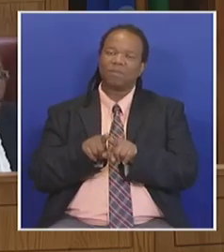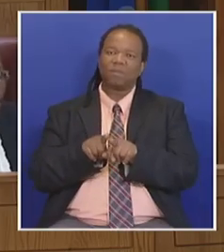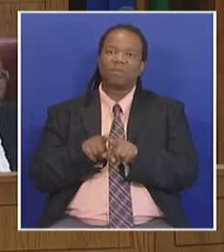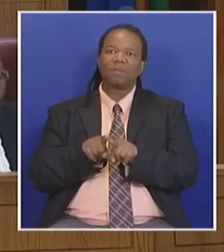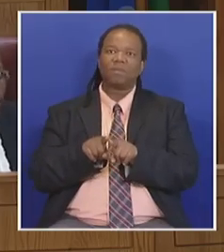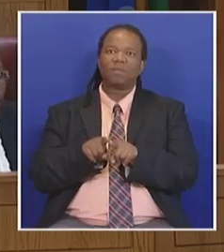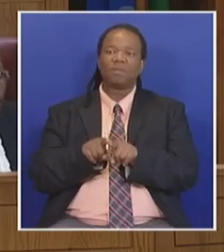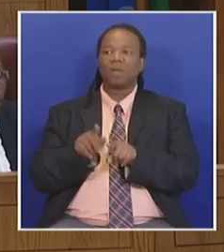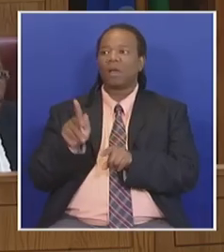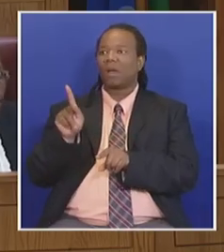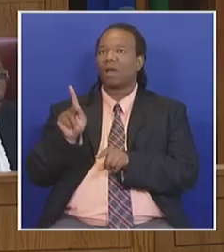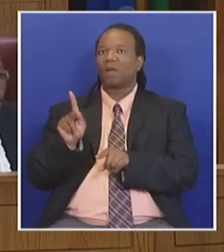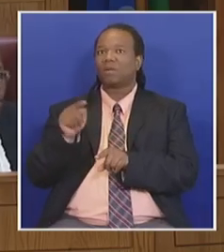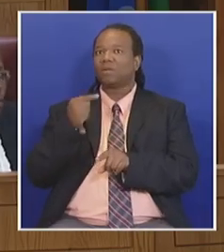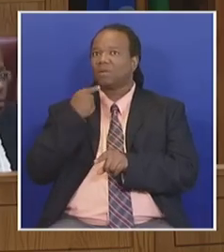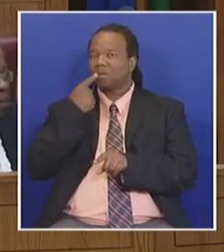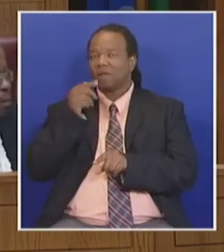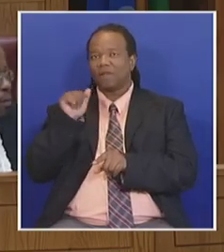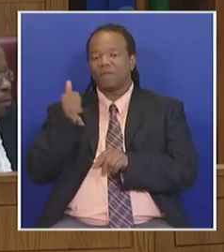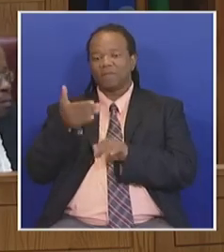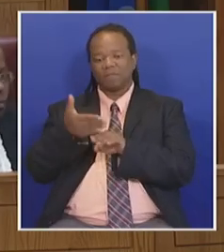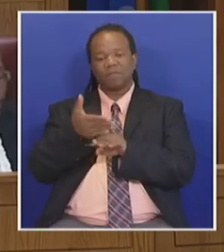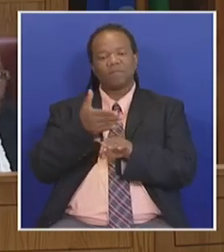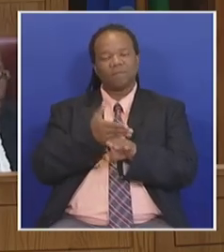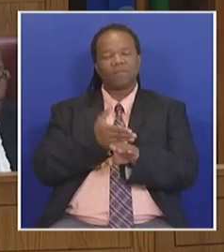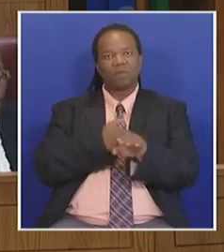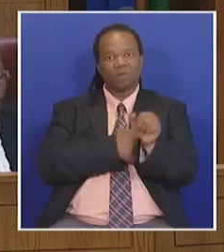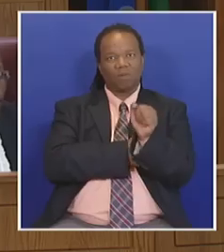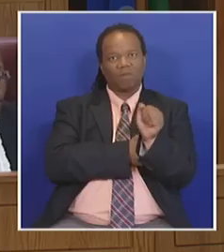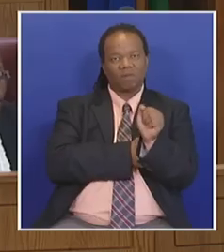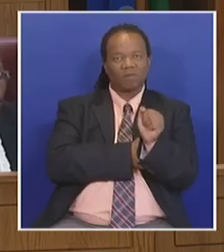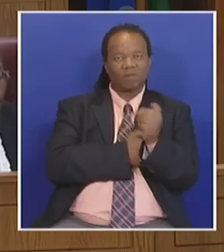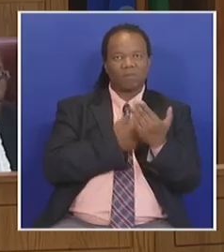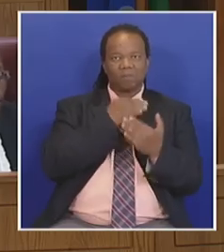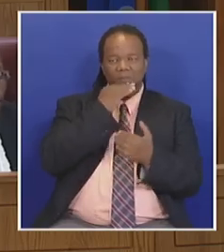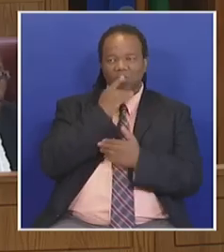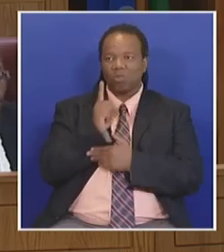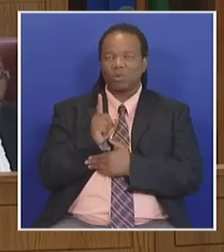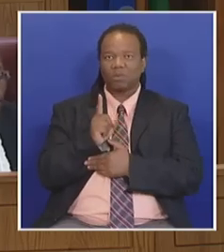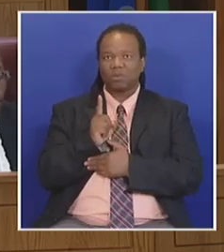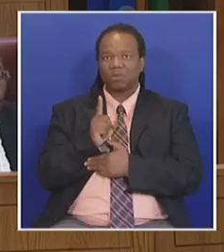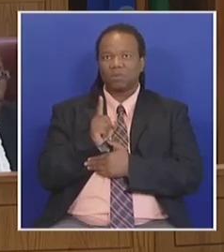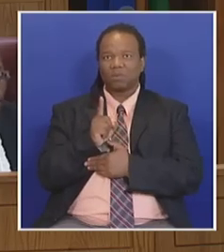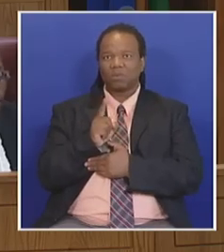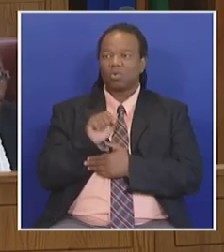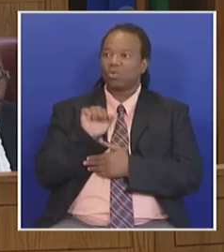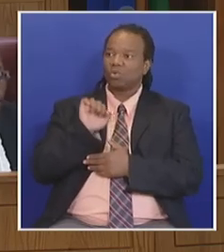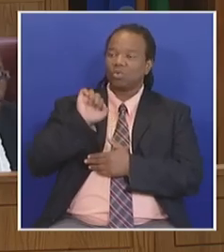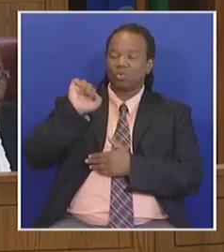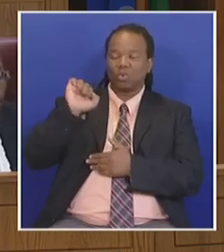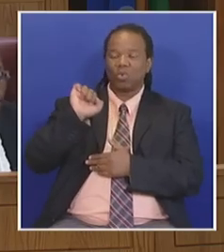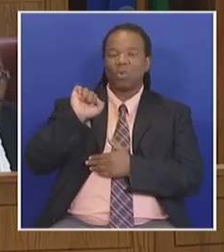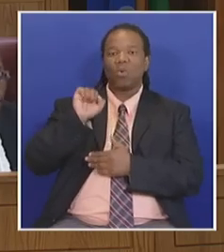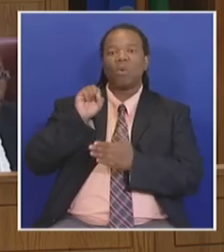Hatton, that it needed to be reduced into writing. Which means that the notice that he then subsequently